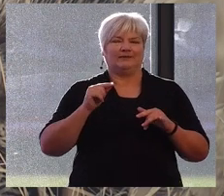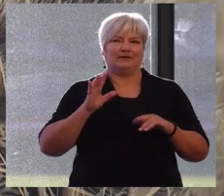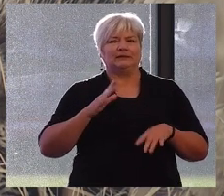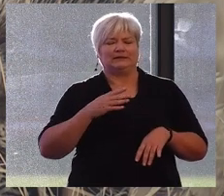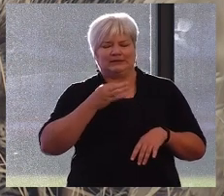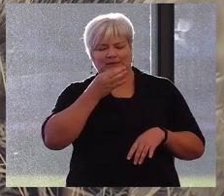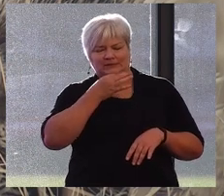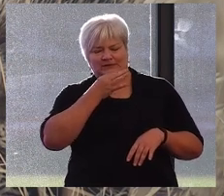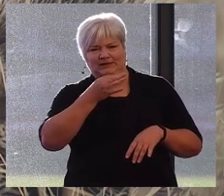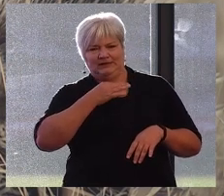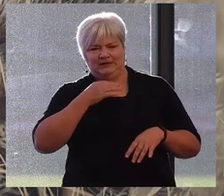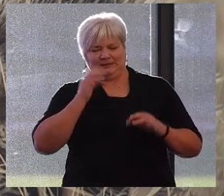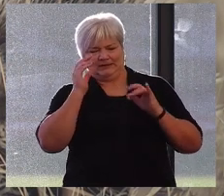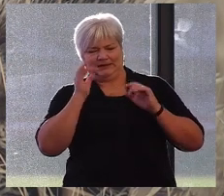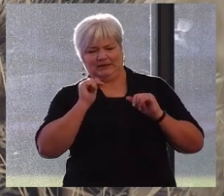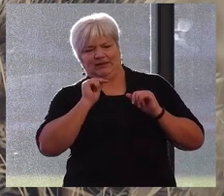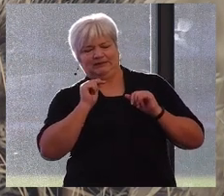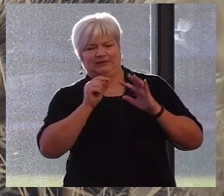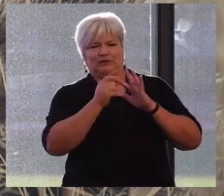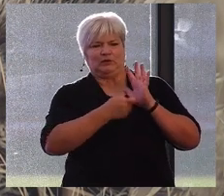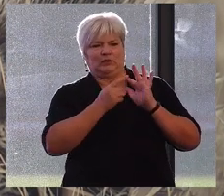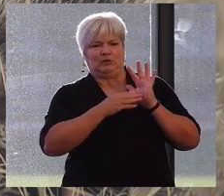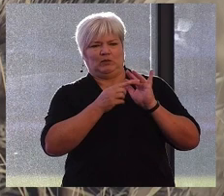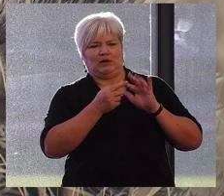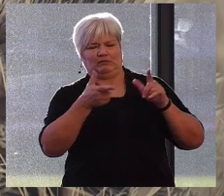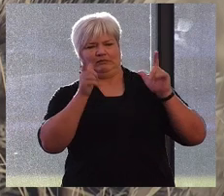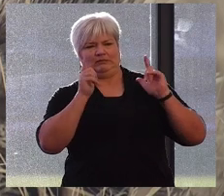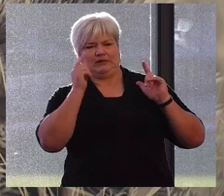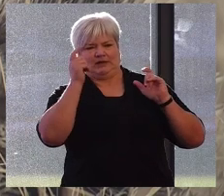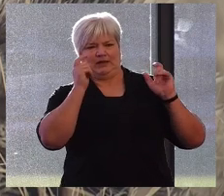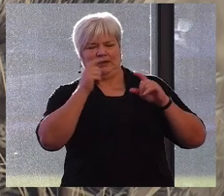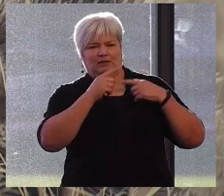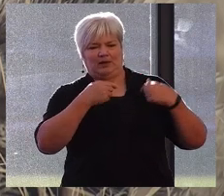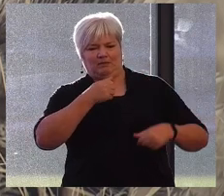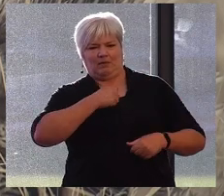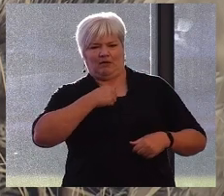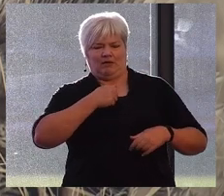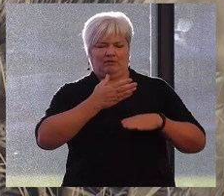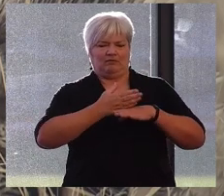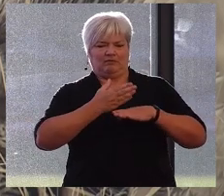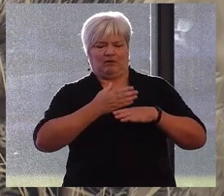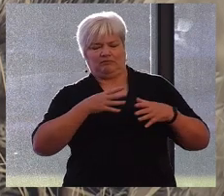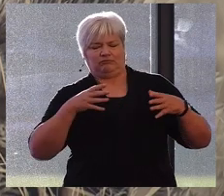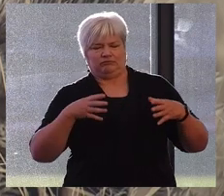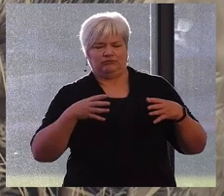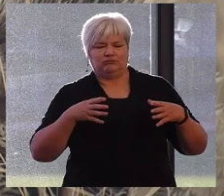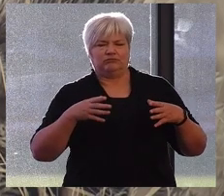reflecting on the Premier's thinking about my portfolio,